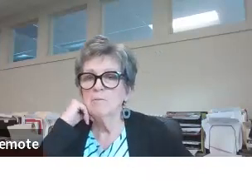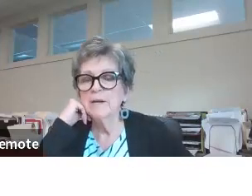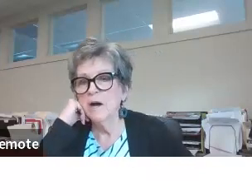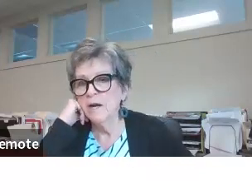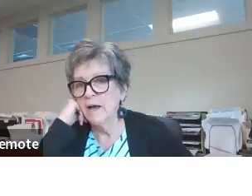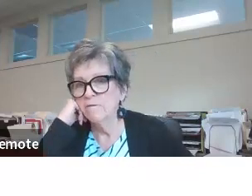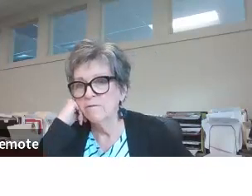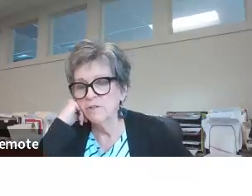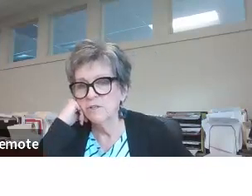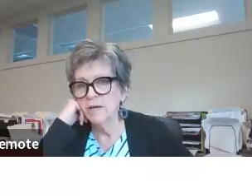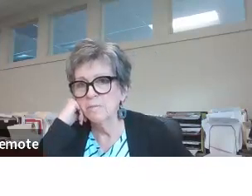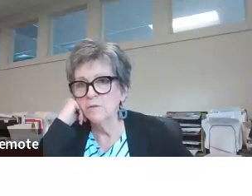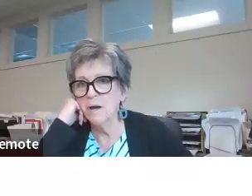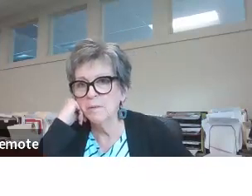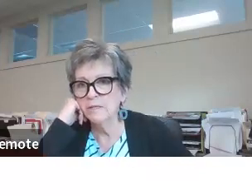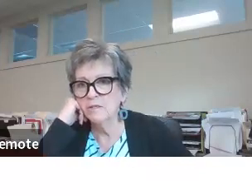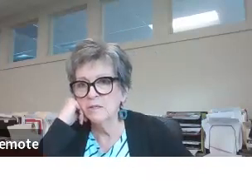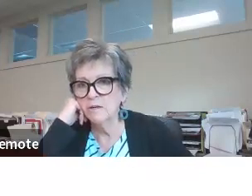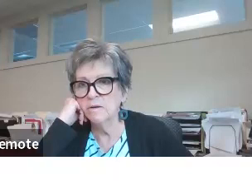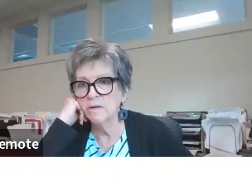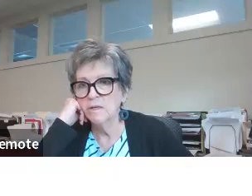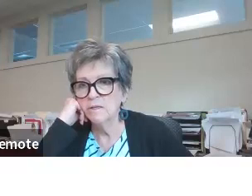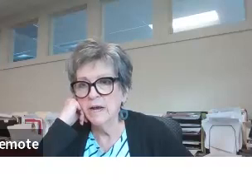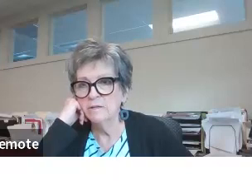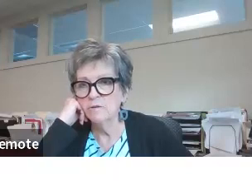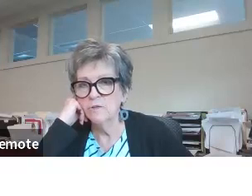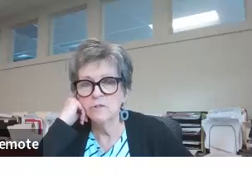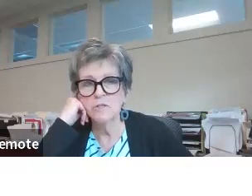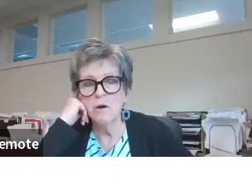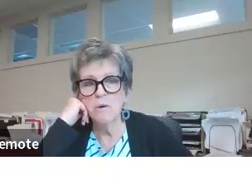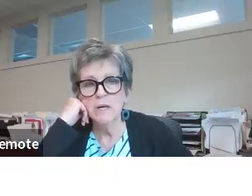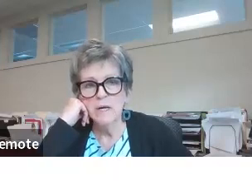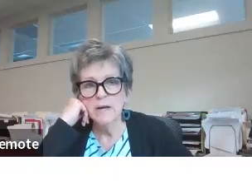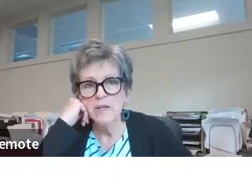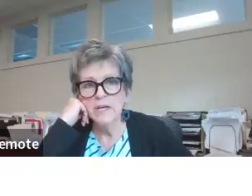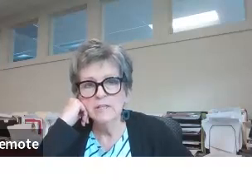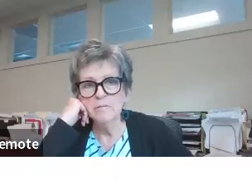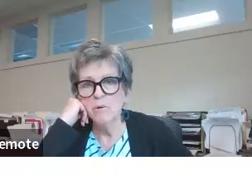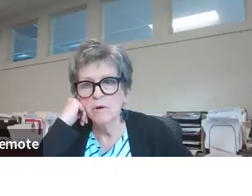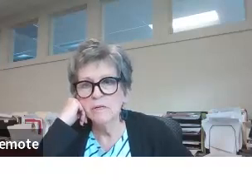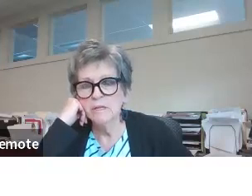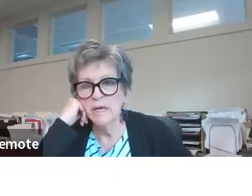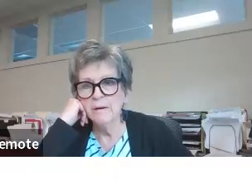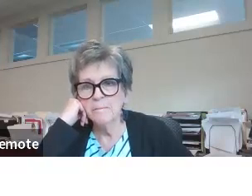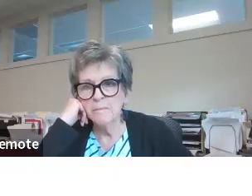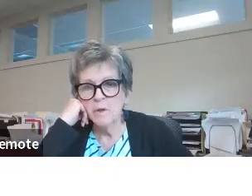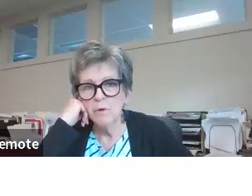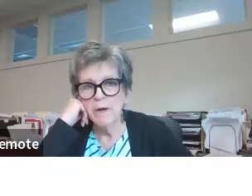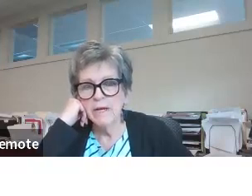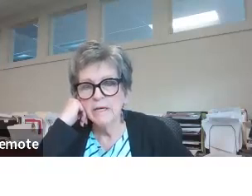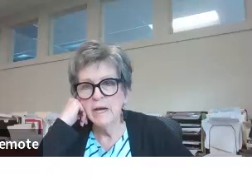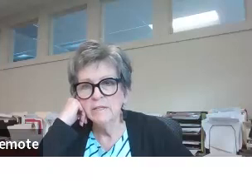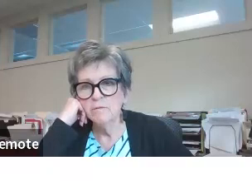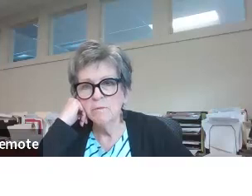may or may not have the same dominance in their diagnosis. So I think it's important that